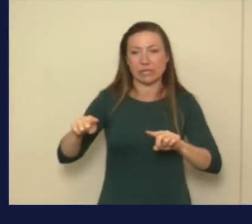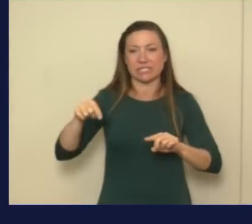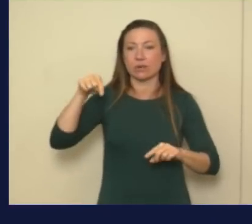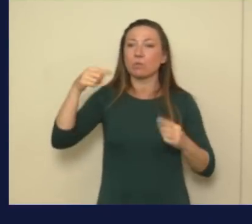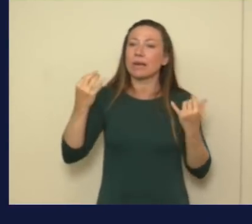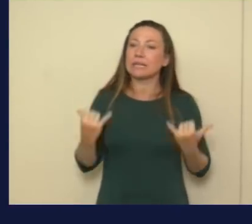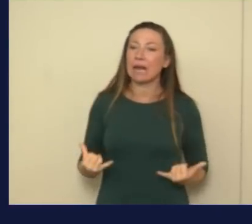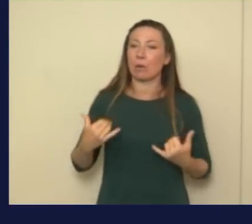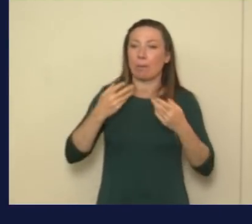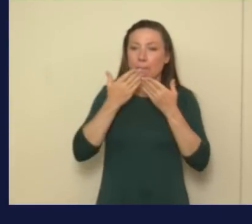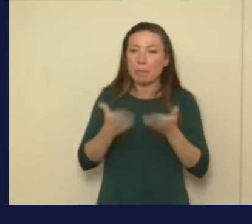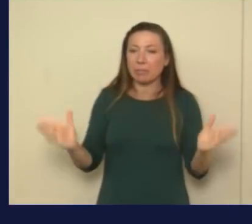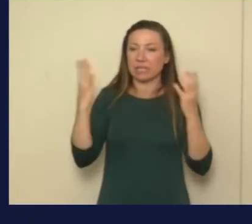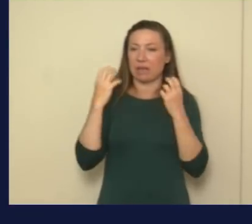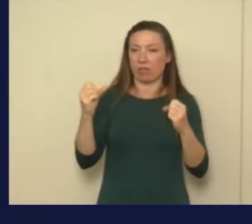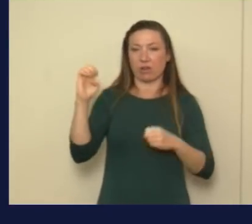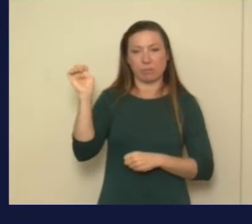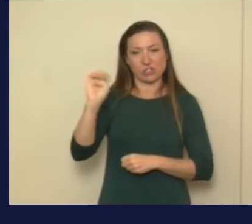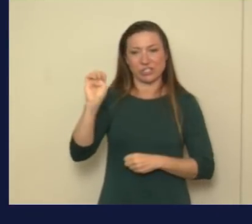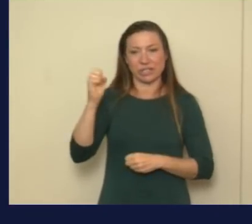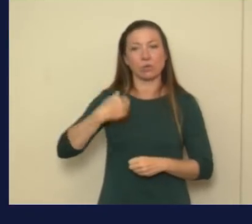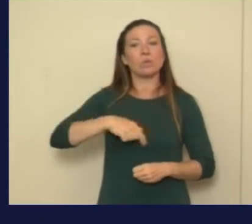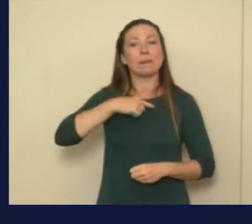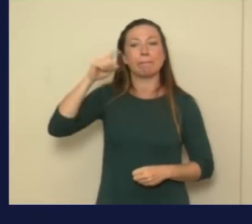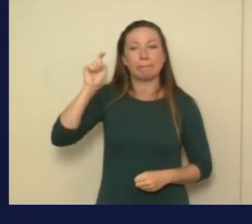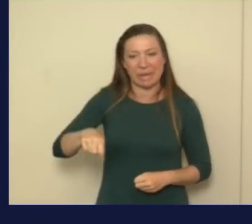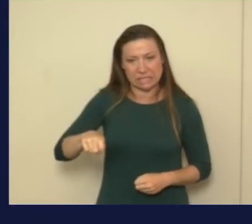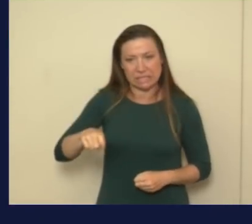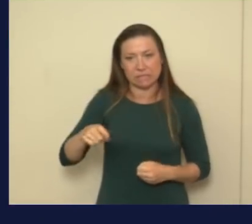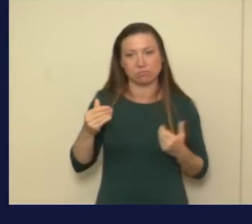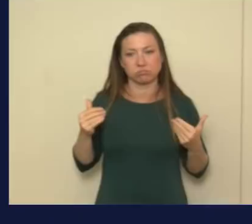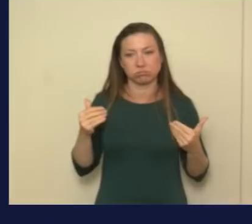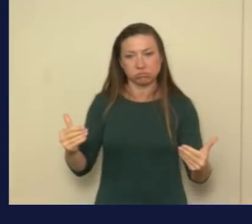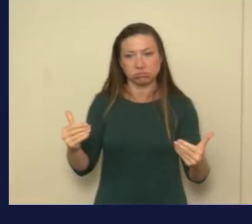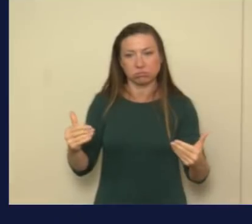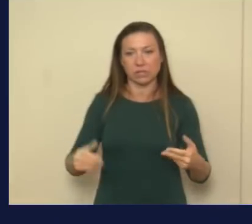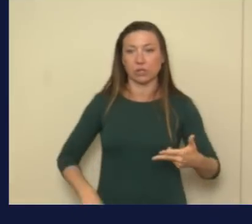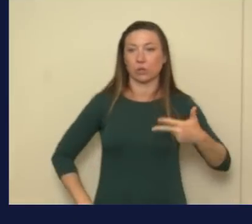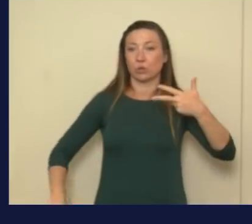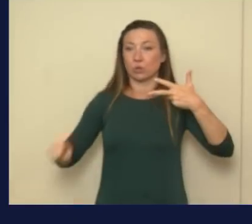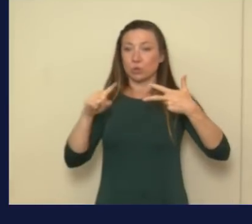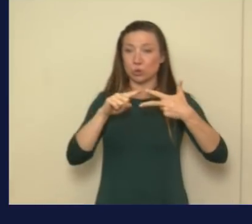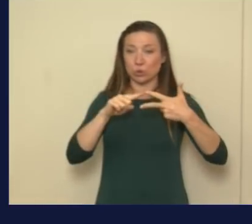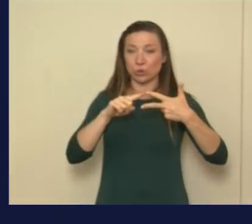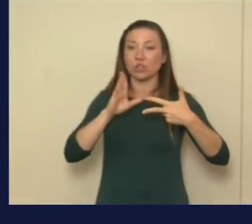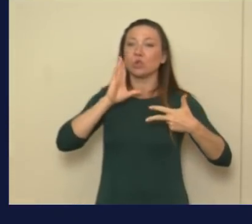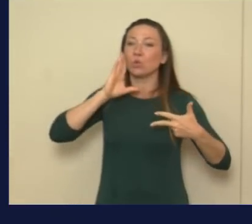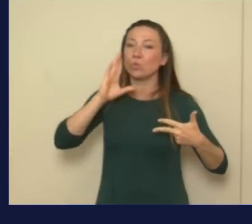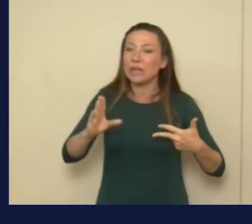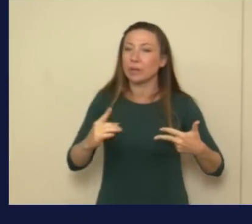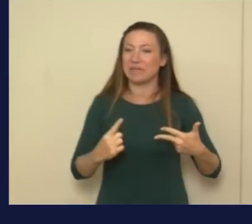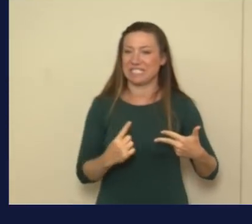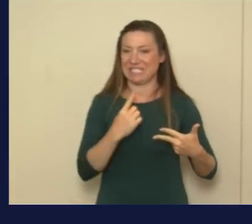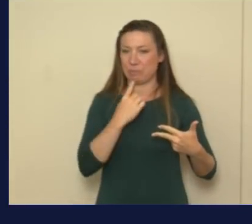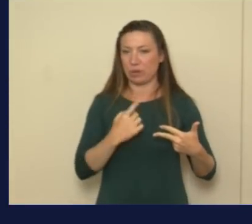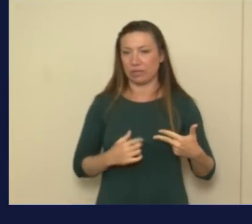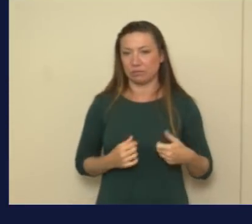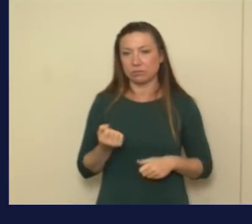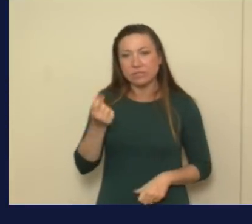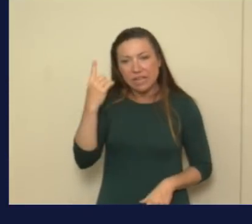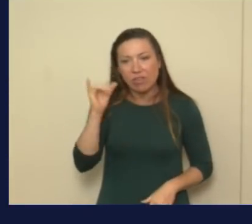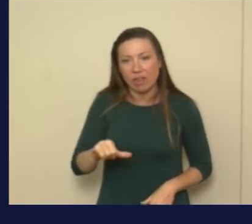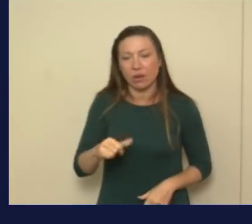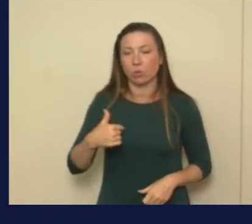it. 2, you're going to be disappointed. We have isolation and pandemic fatigue. Everyone